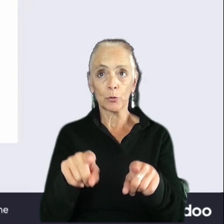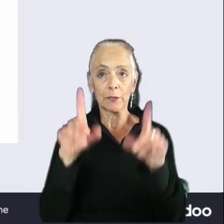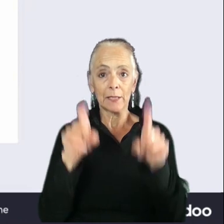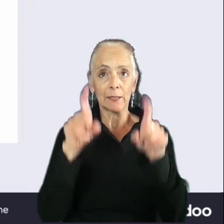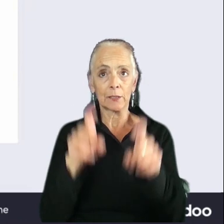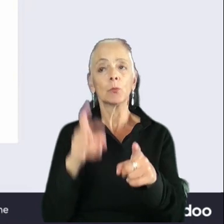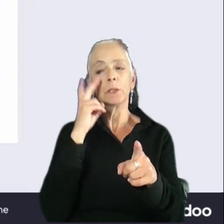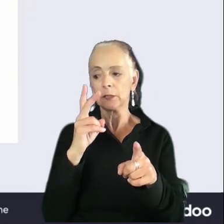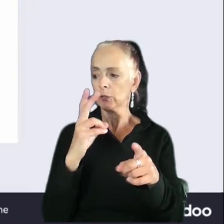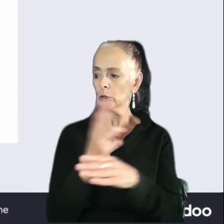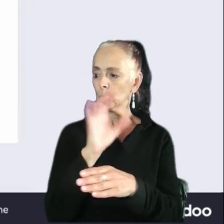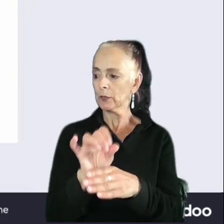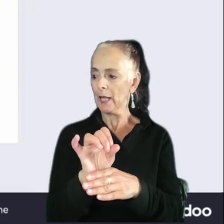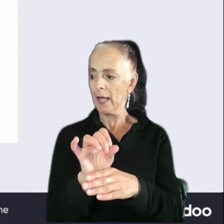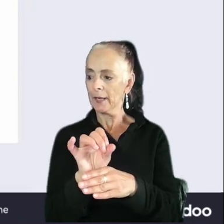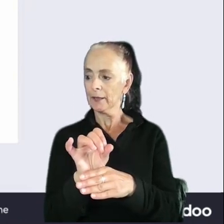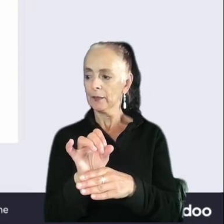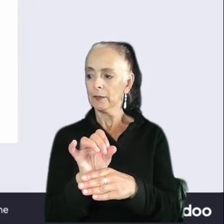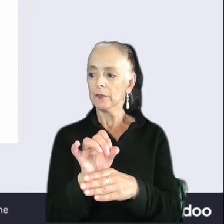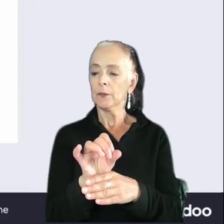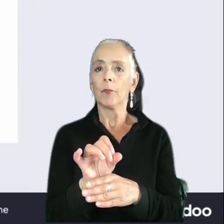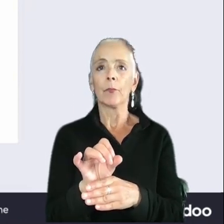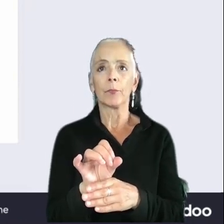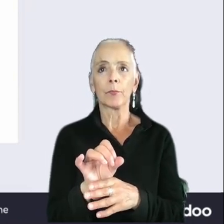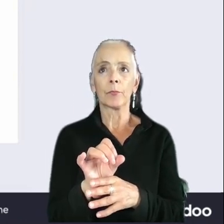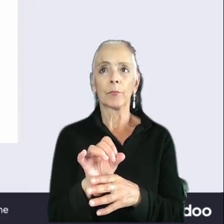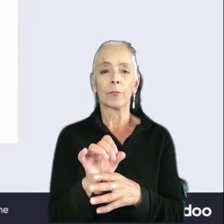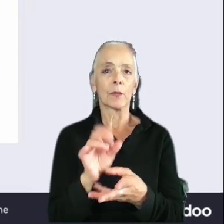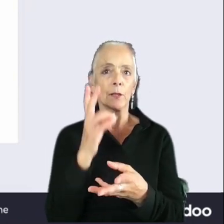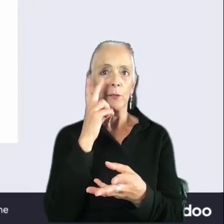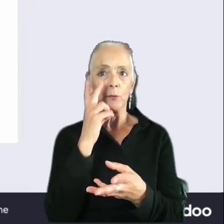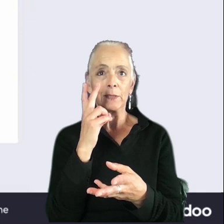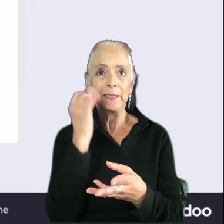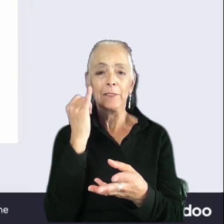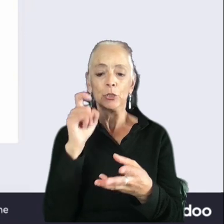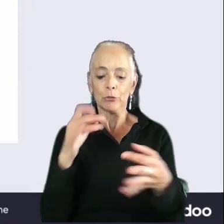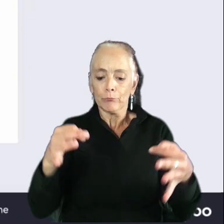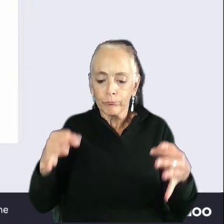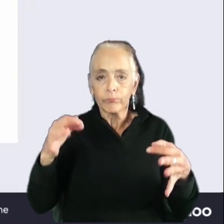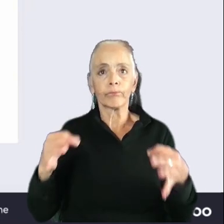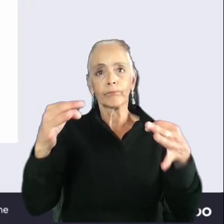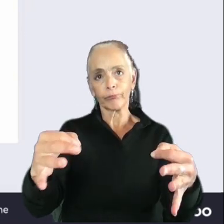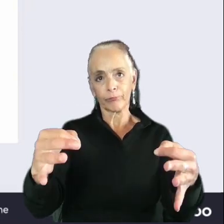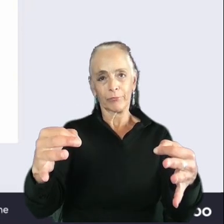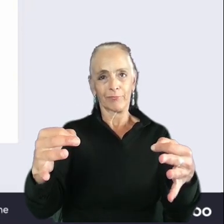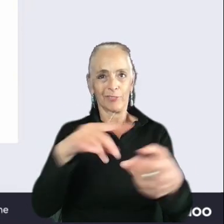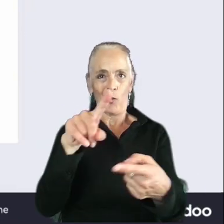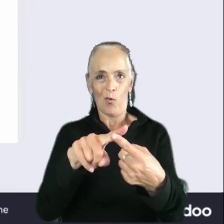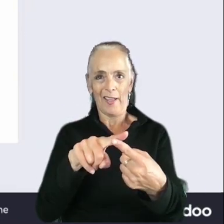can be used as a needle to let you know if a particular feature should maybe arrive earlier or later in the player experience.